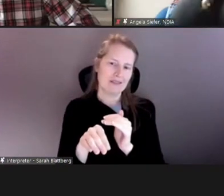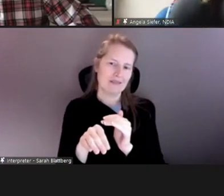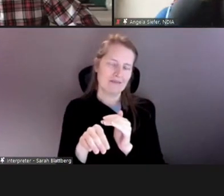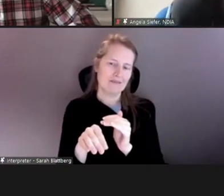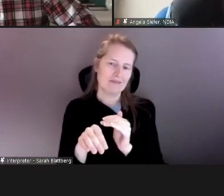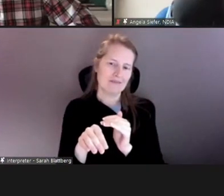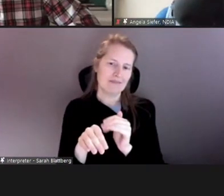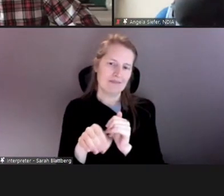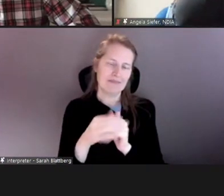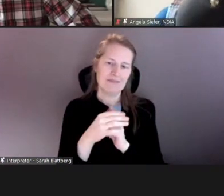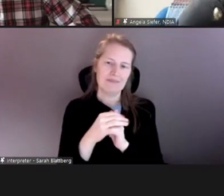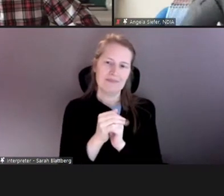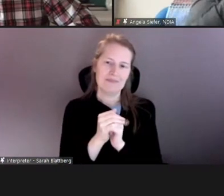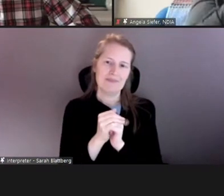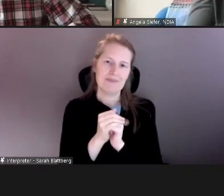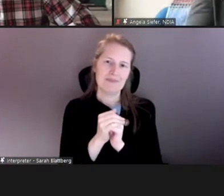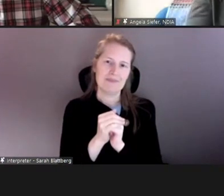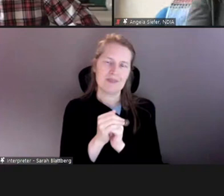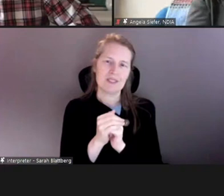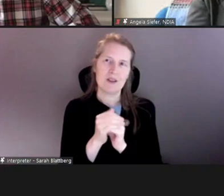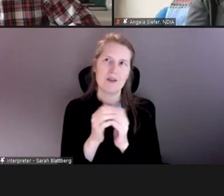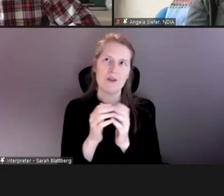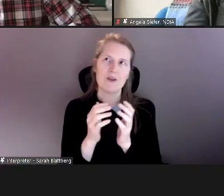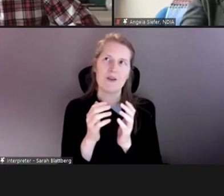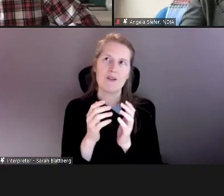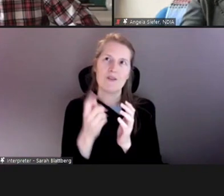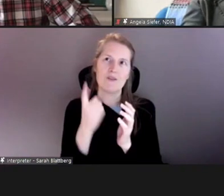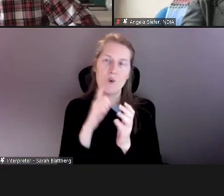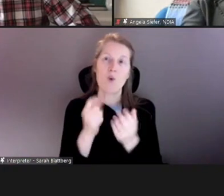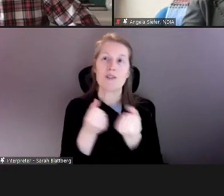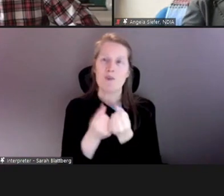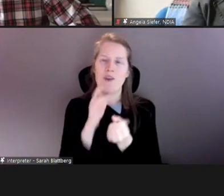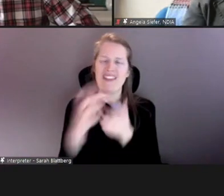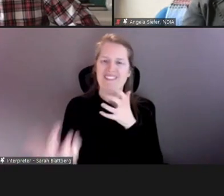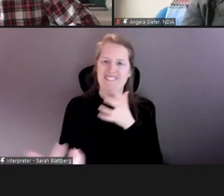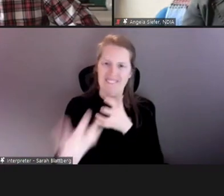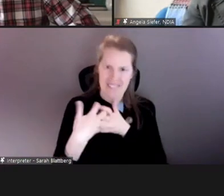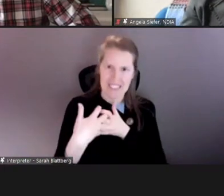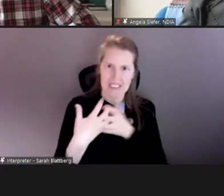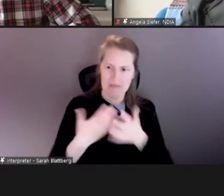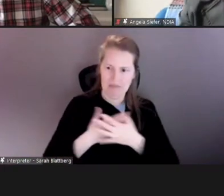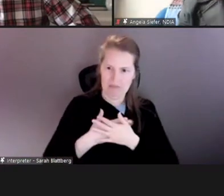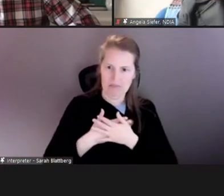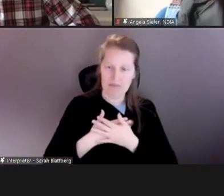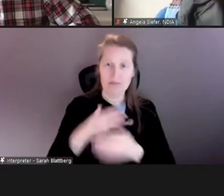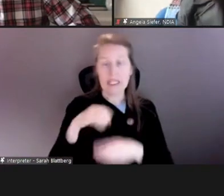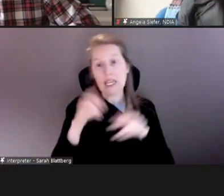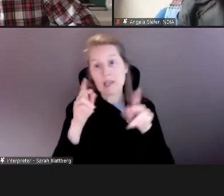know, more form fit support.